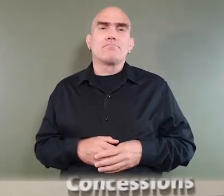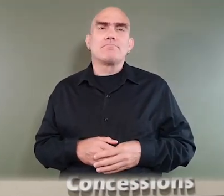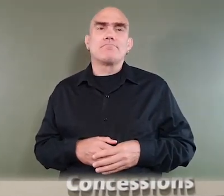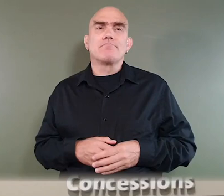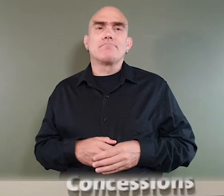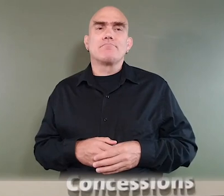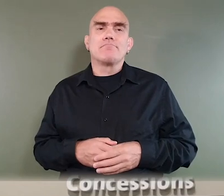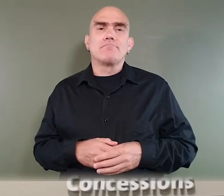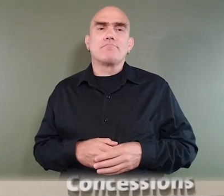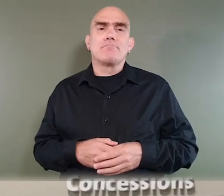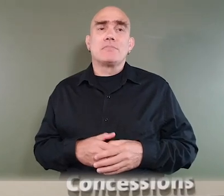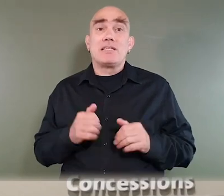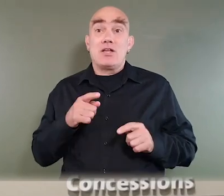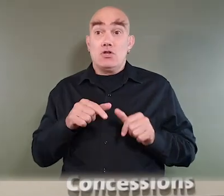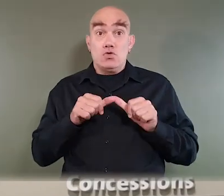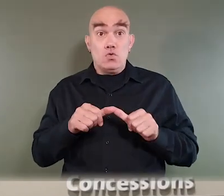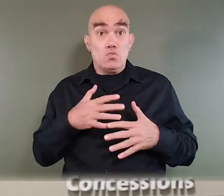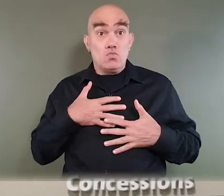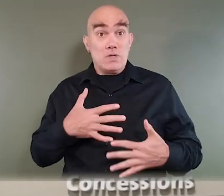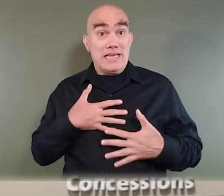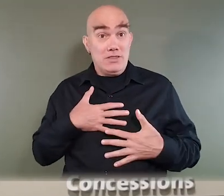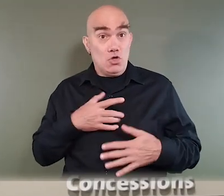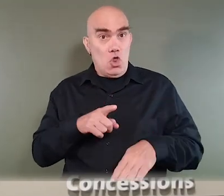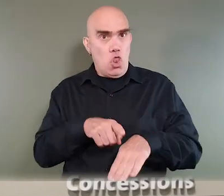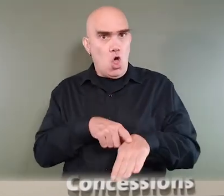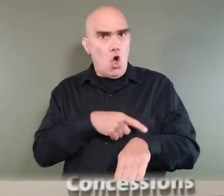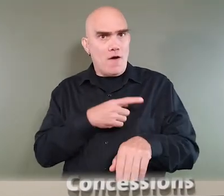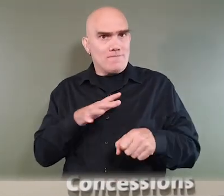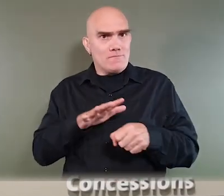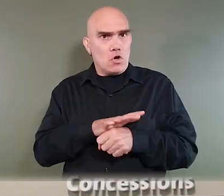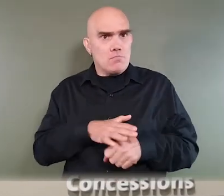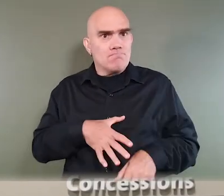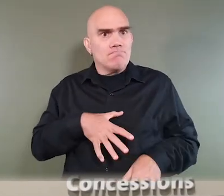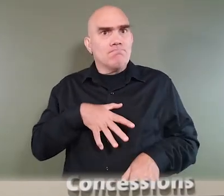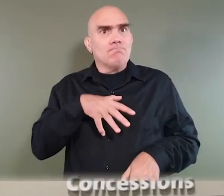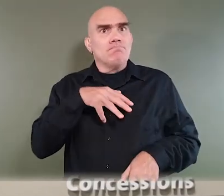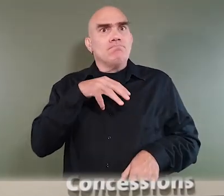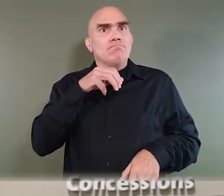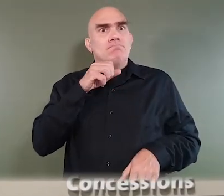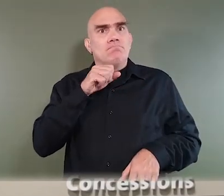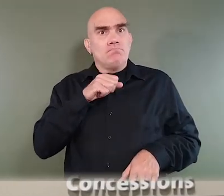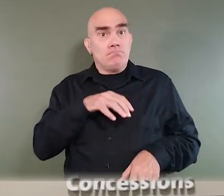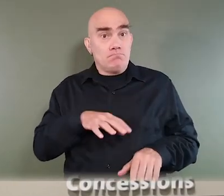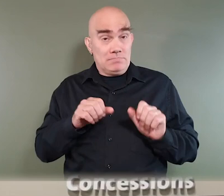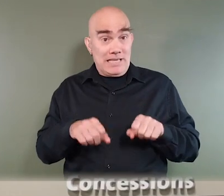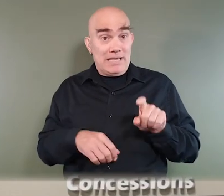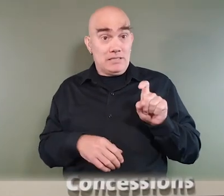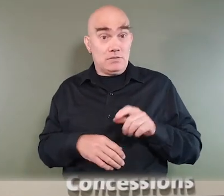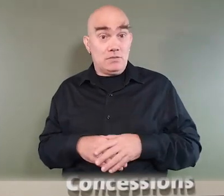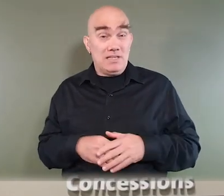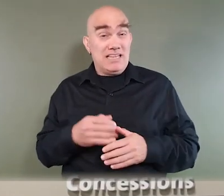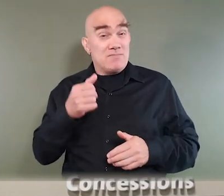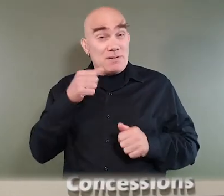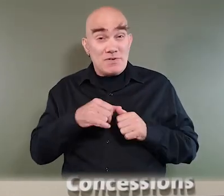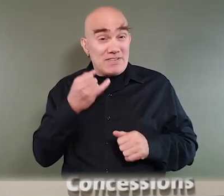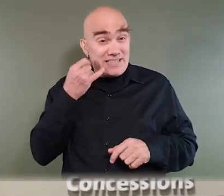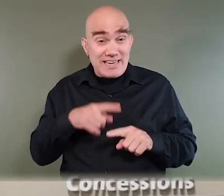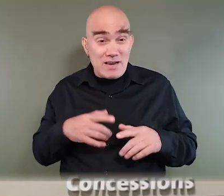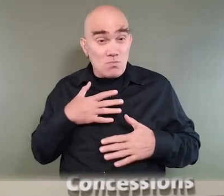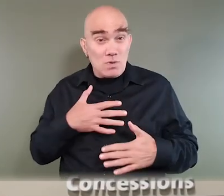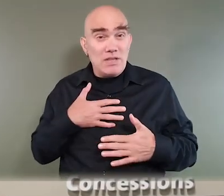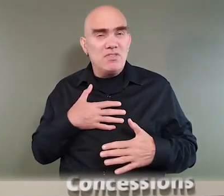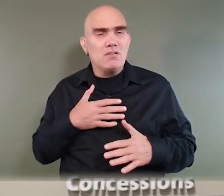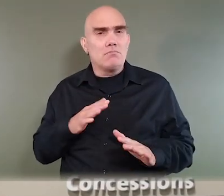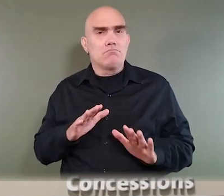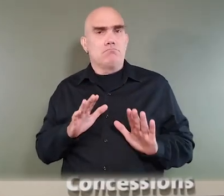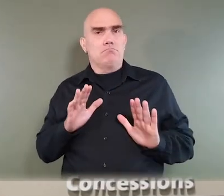Can you continue to breathe long and full? Remember, if you can't breathe, you need to move away from what